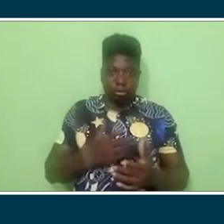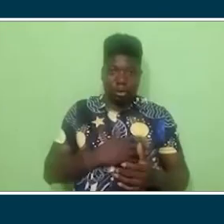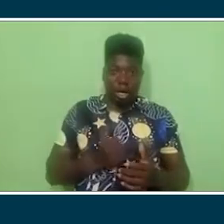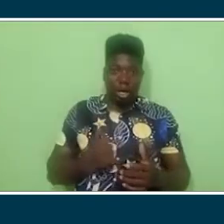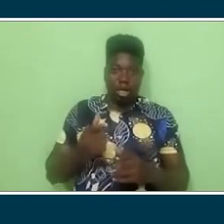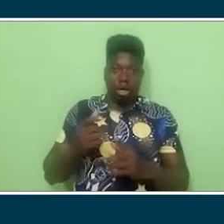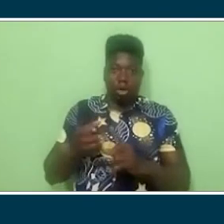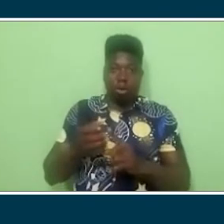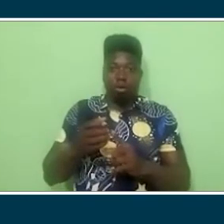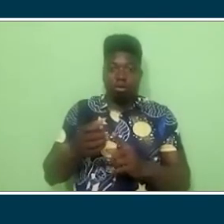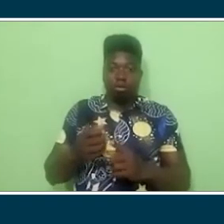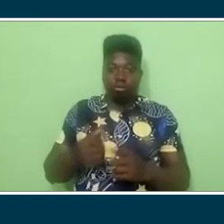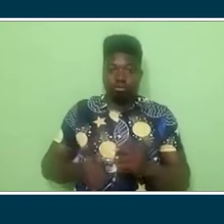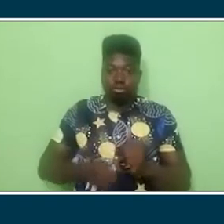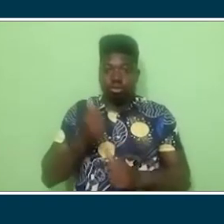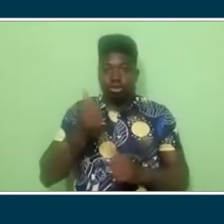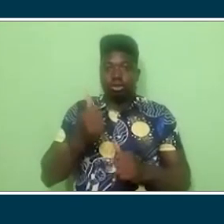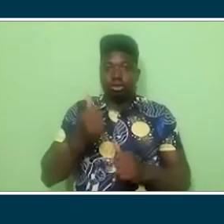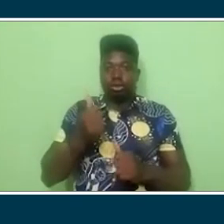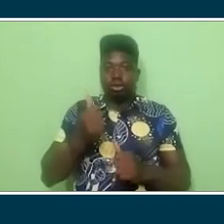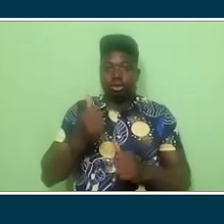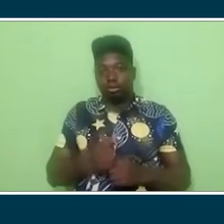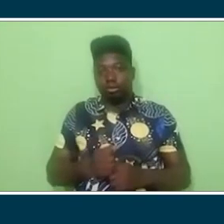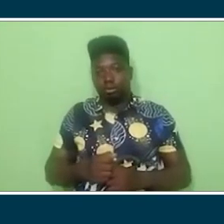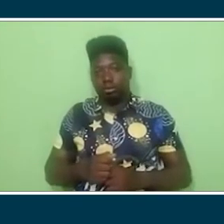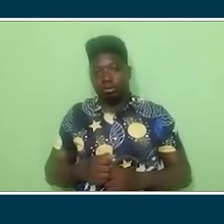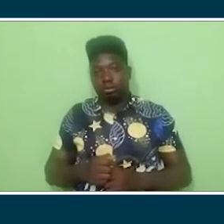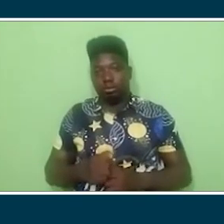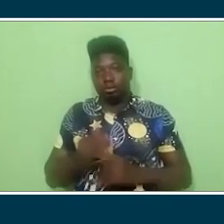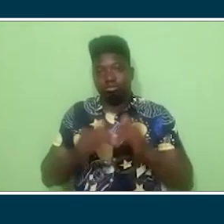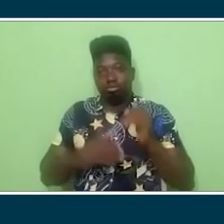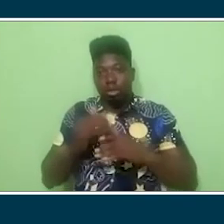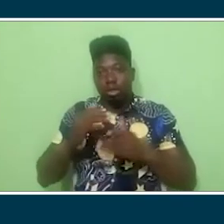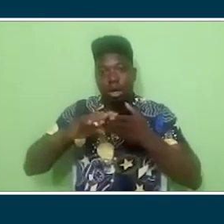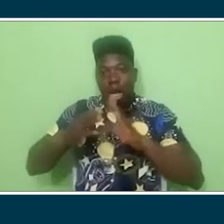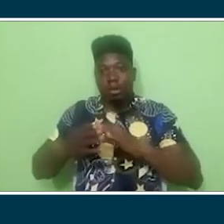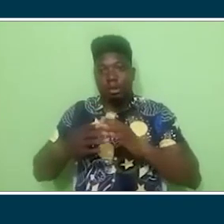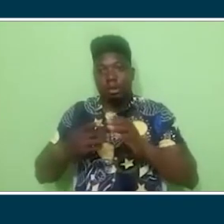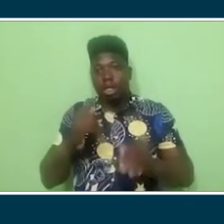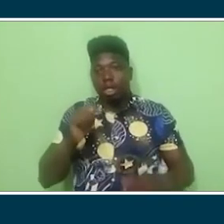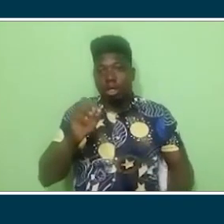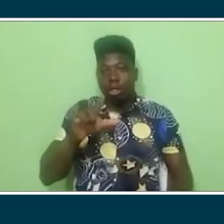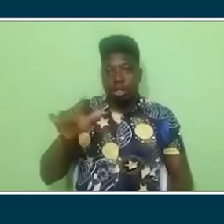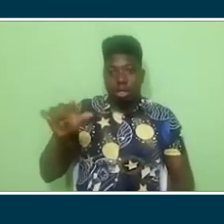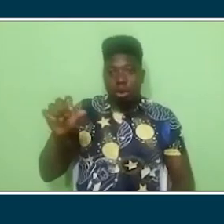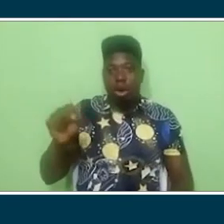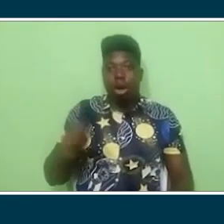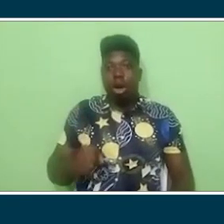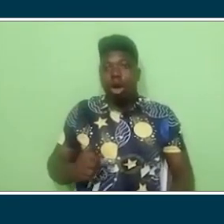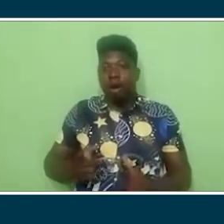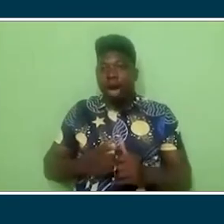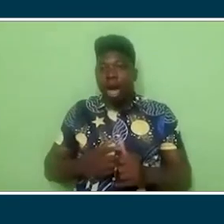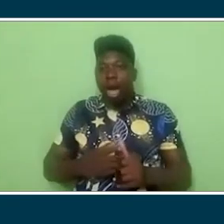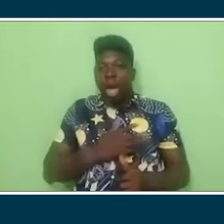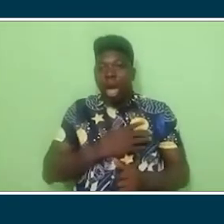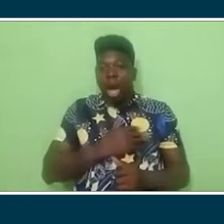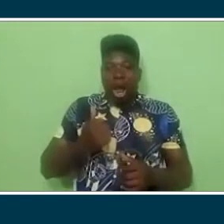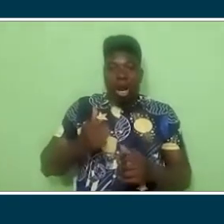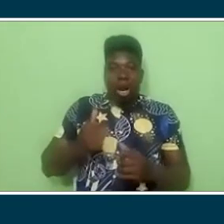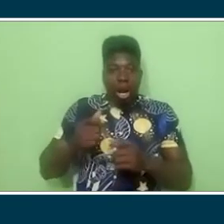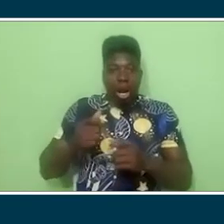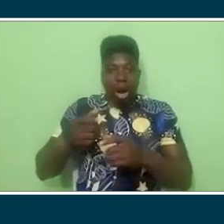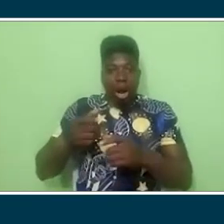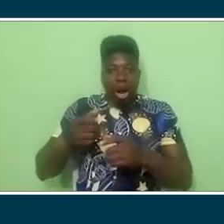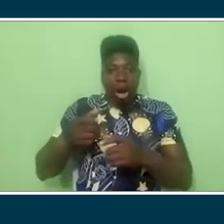world building and community creating tools first, and in an attuned way, judge when and